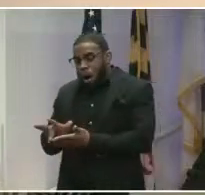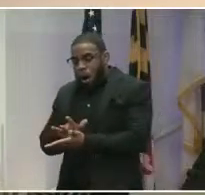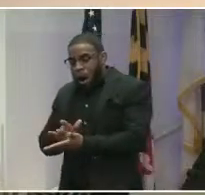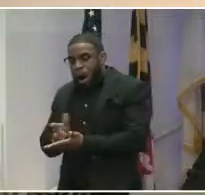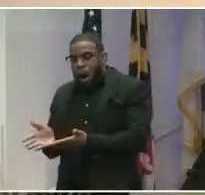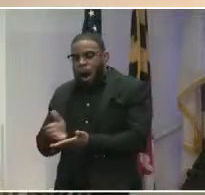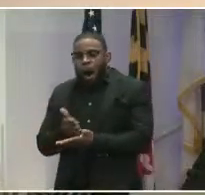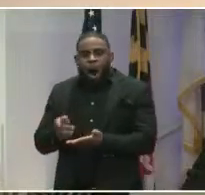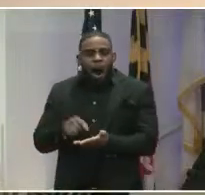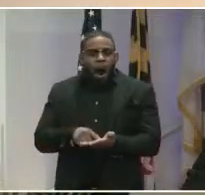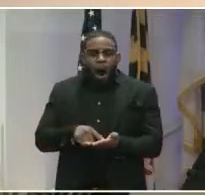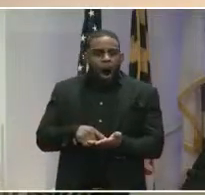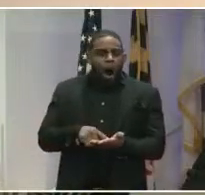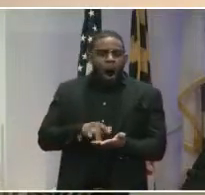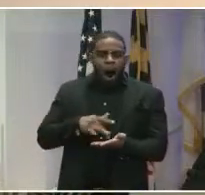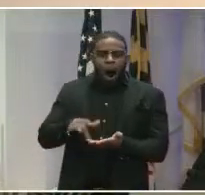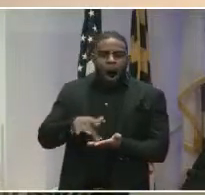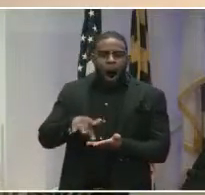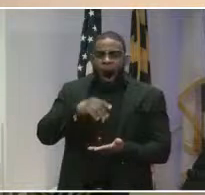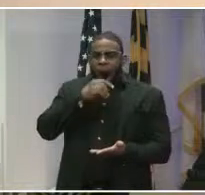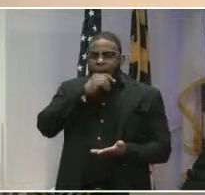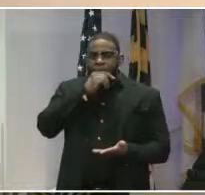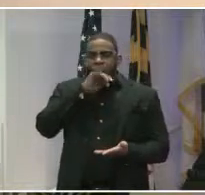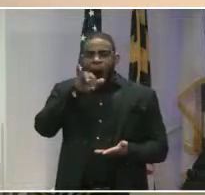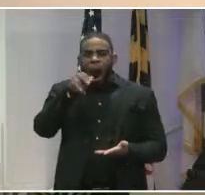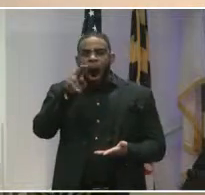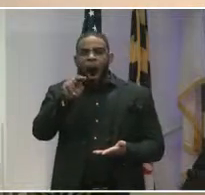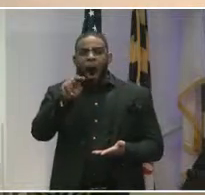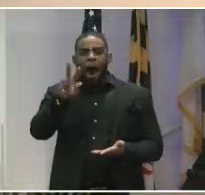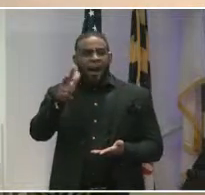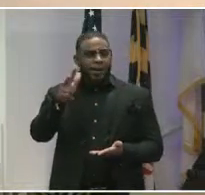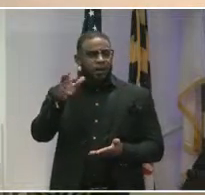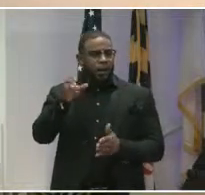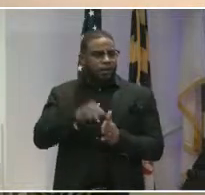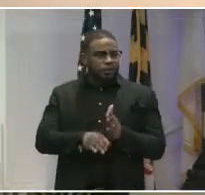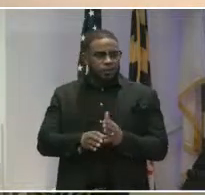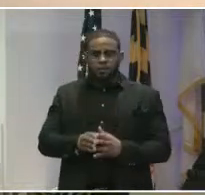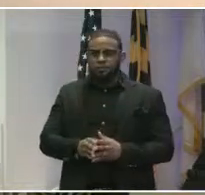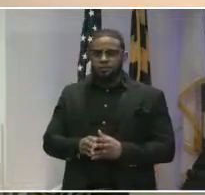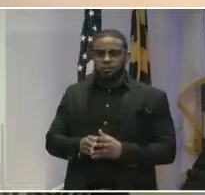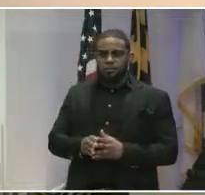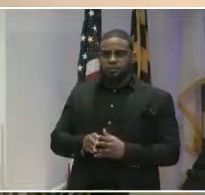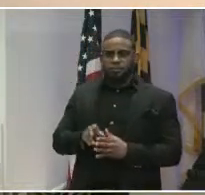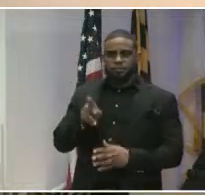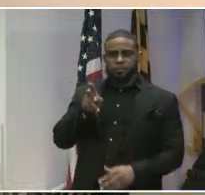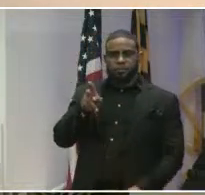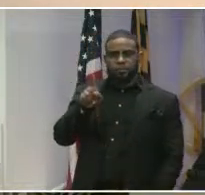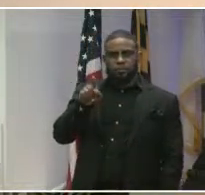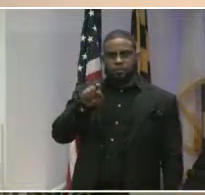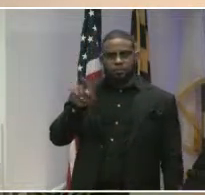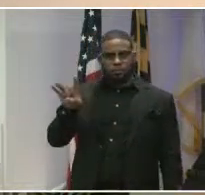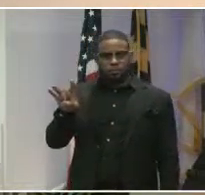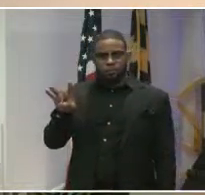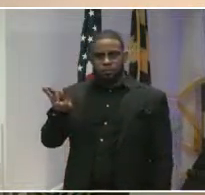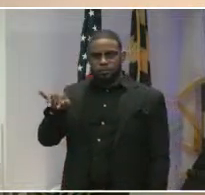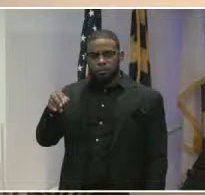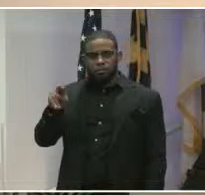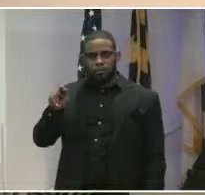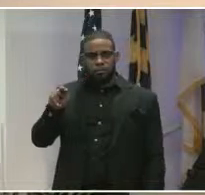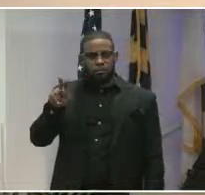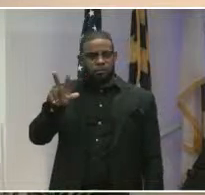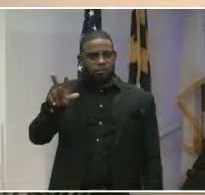with me. Whatever you may be using, John, the third chapter, first through the eighth verse, John